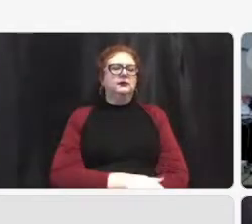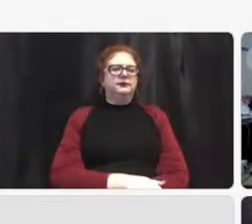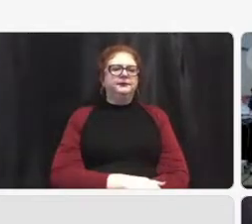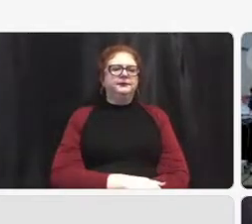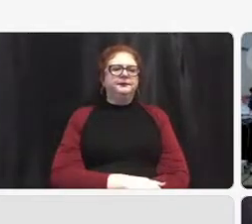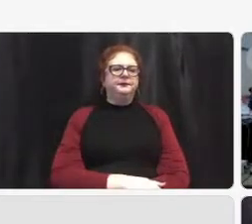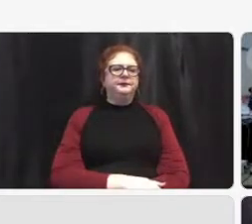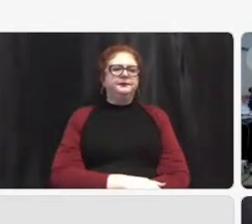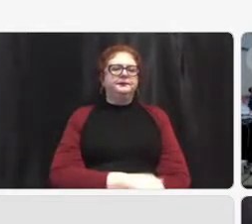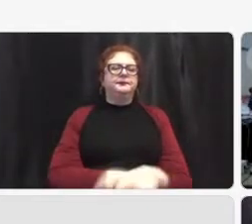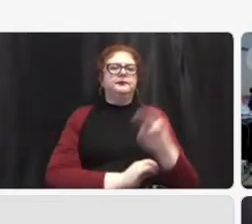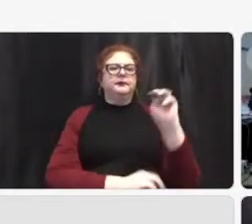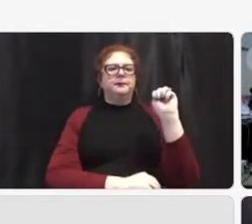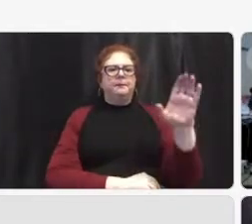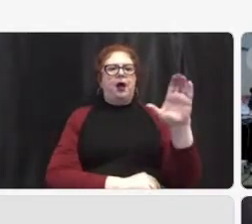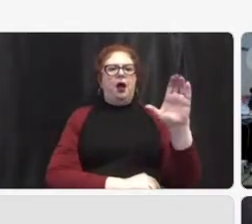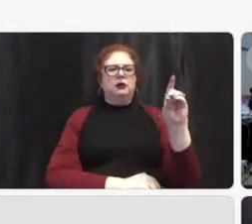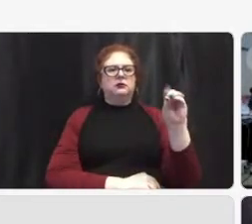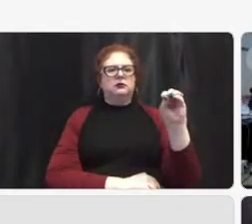McDonald?